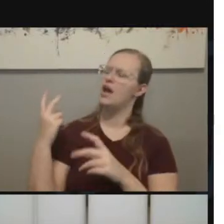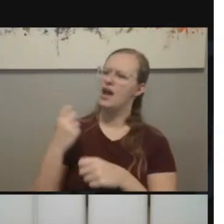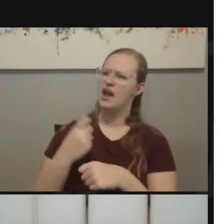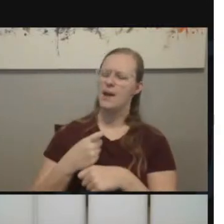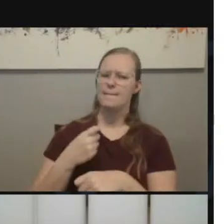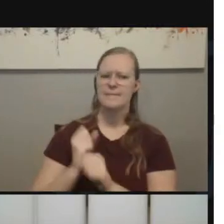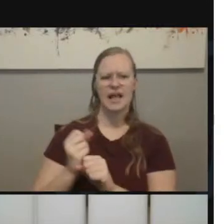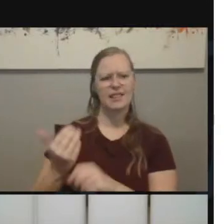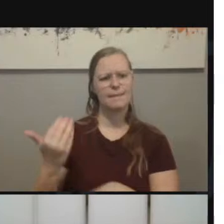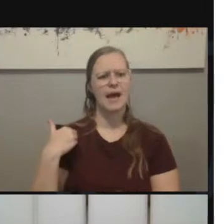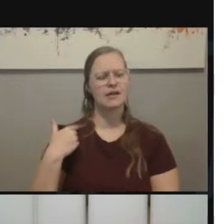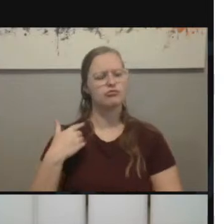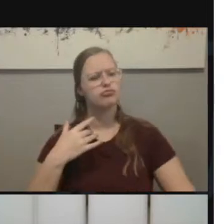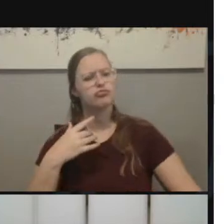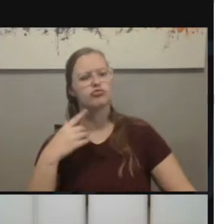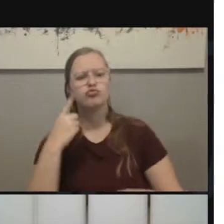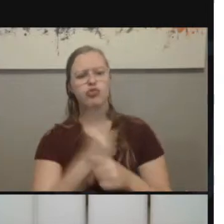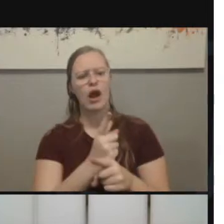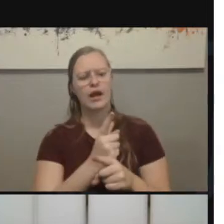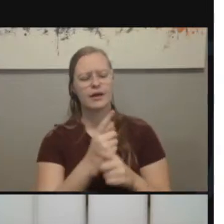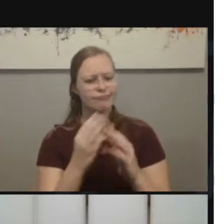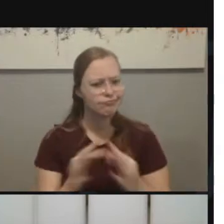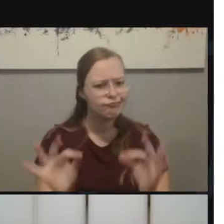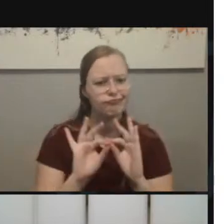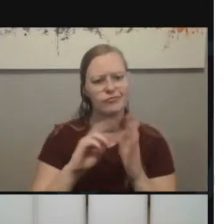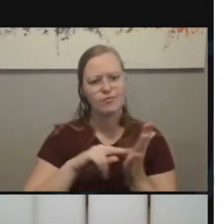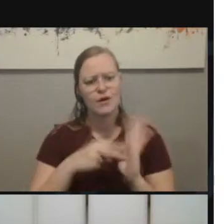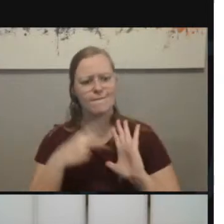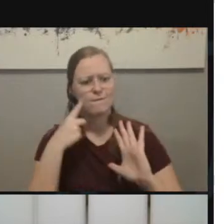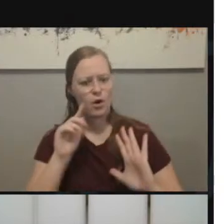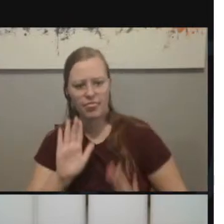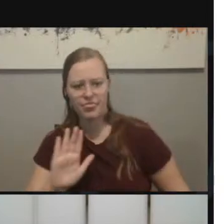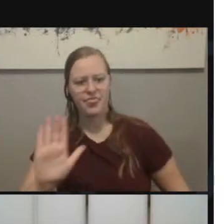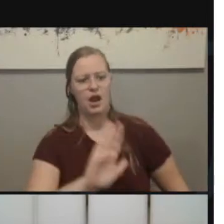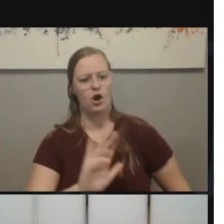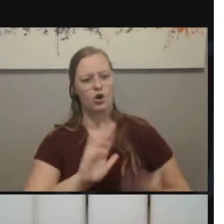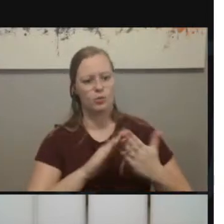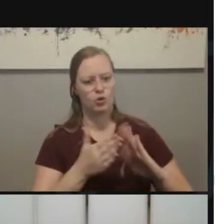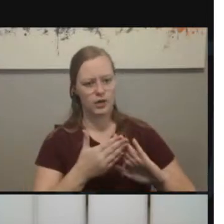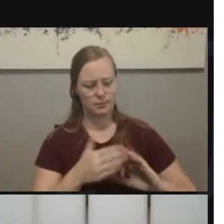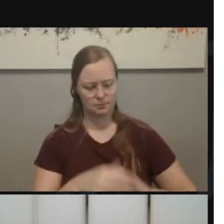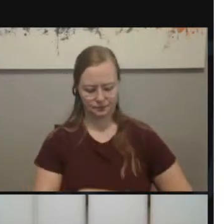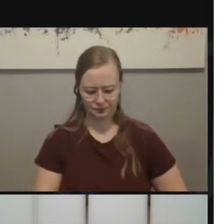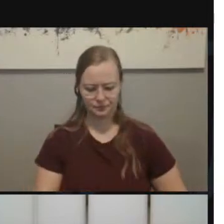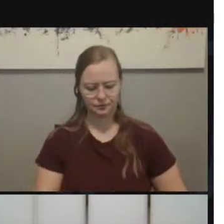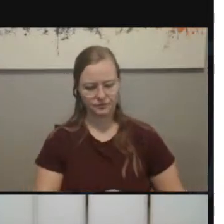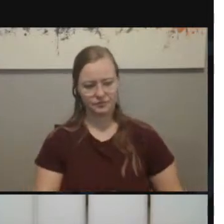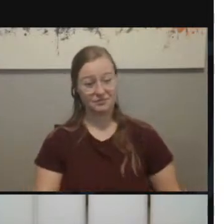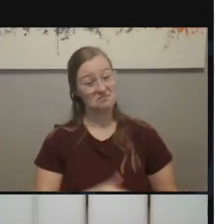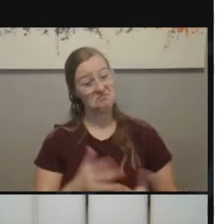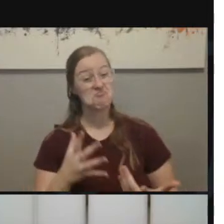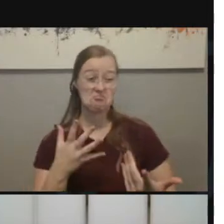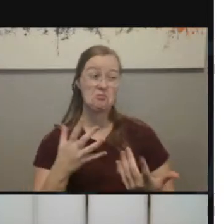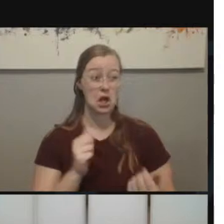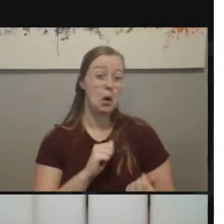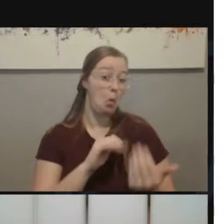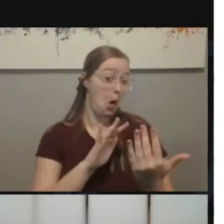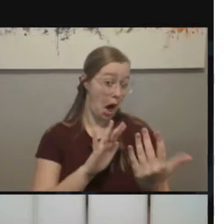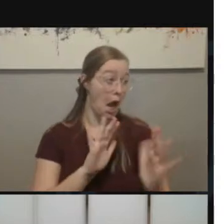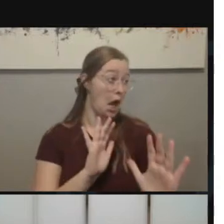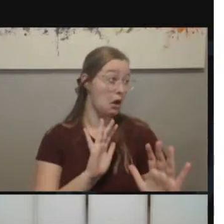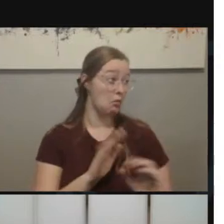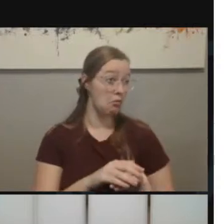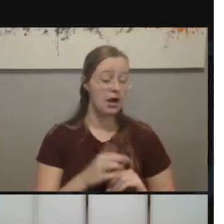in terms that were meaningful to their community. In a way, I want to